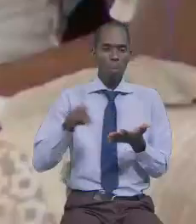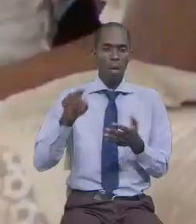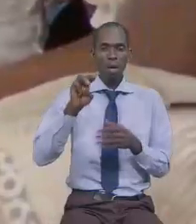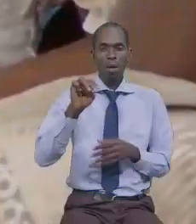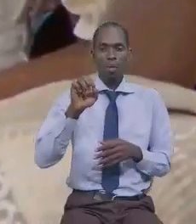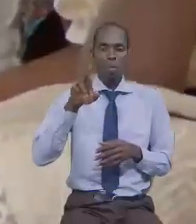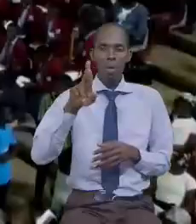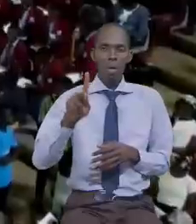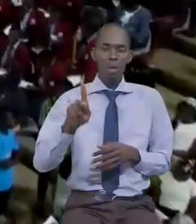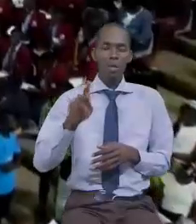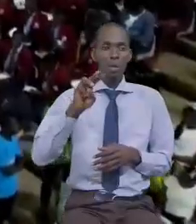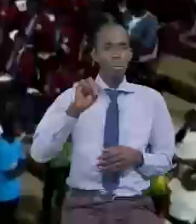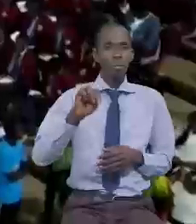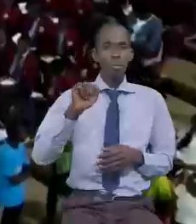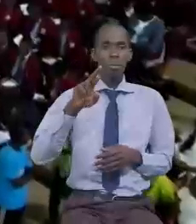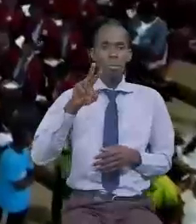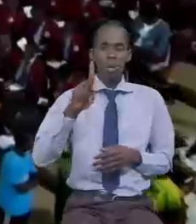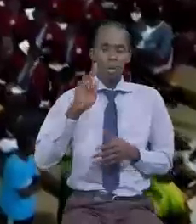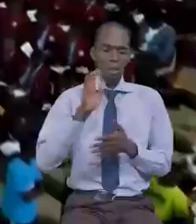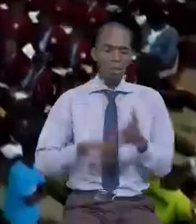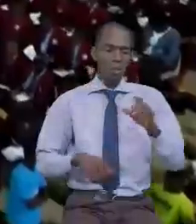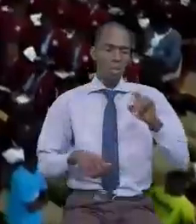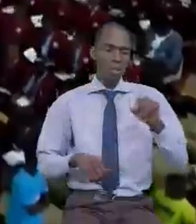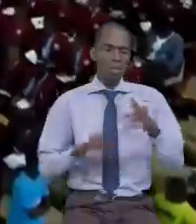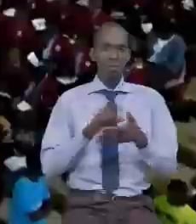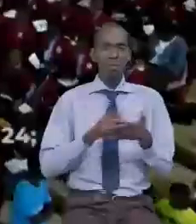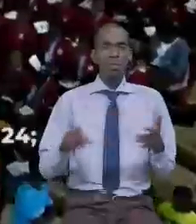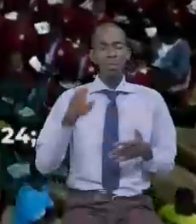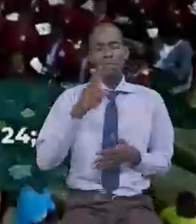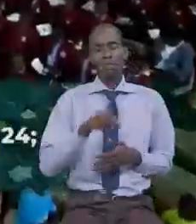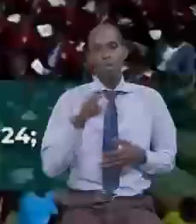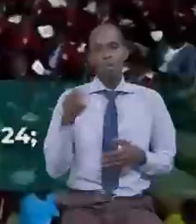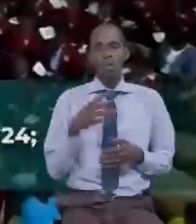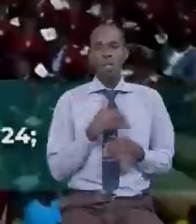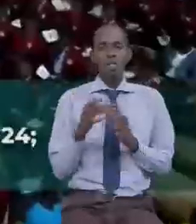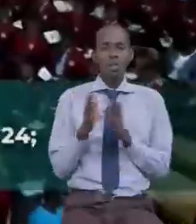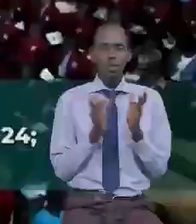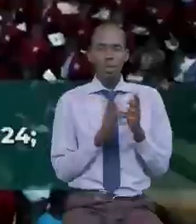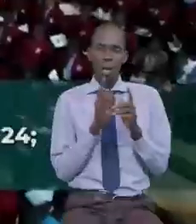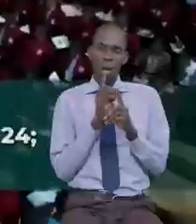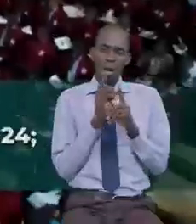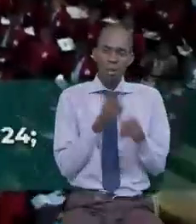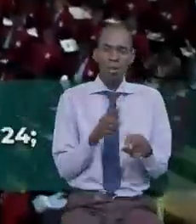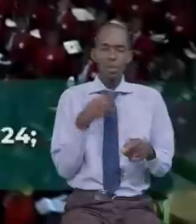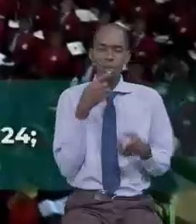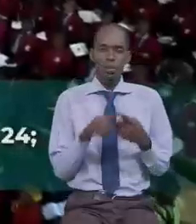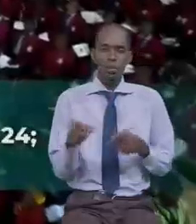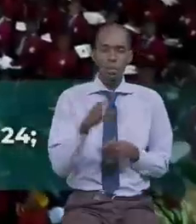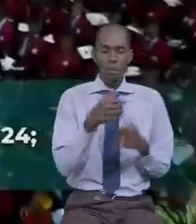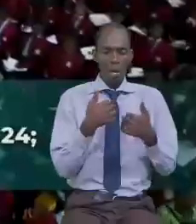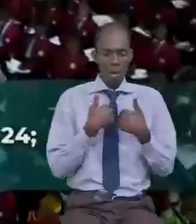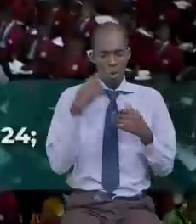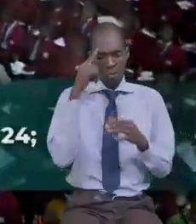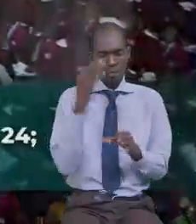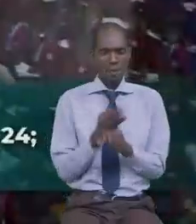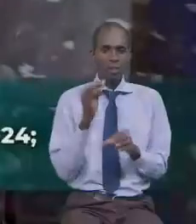verse 22. And Jesus answering saith unto them, have faith in God.